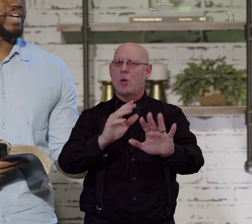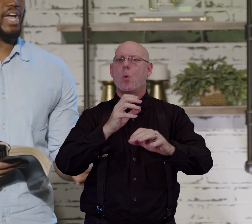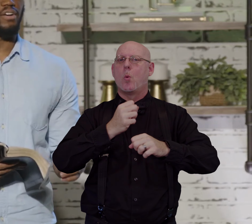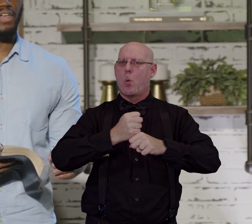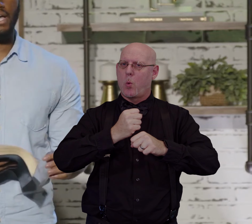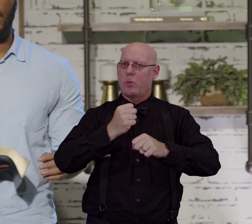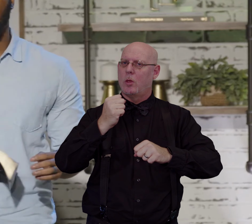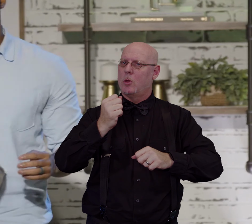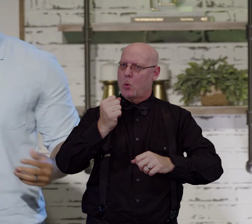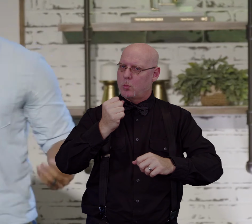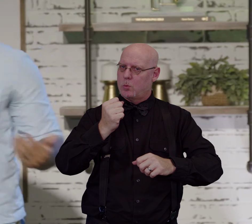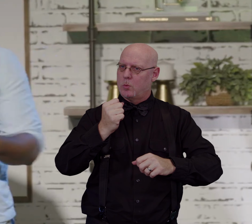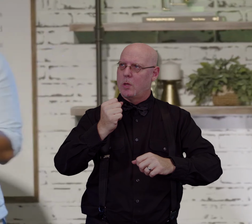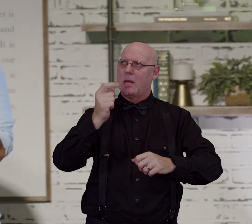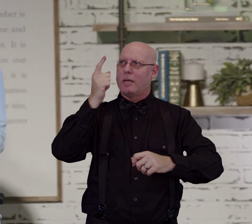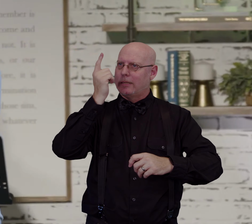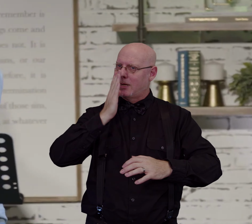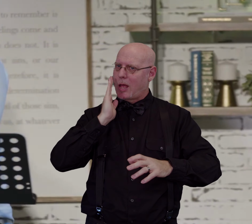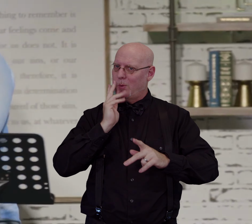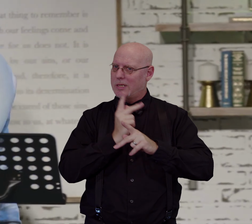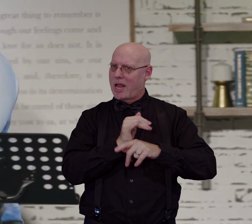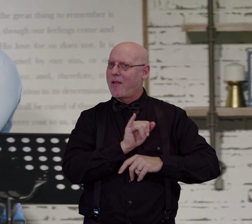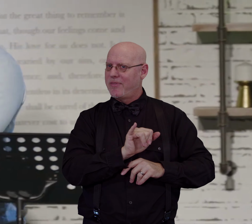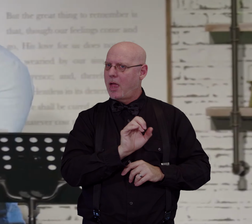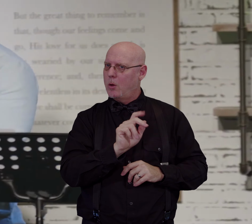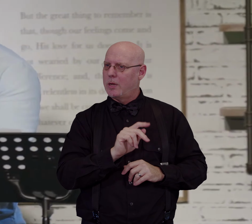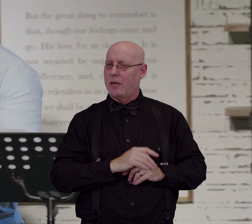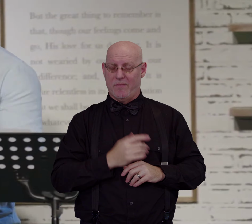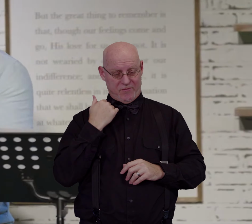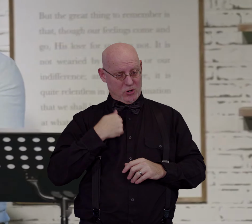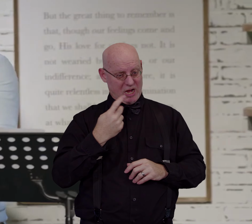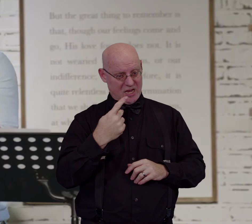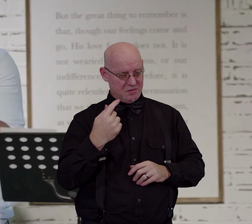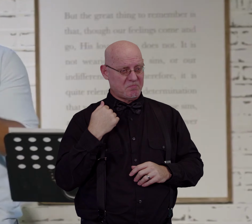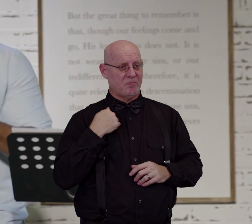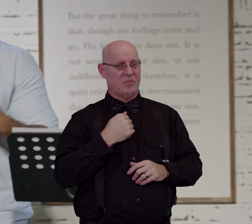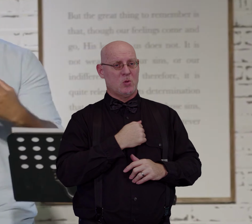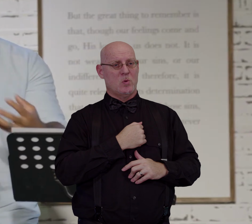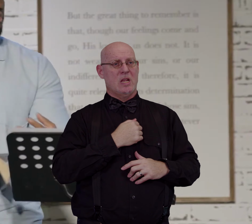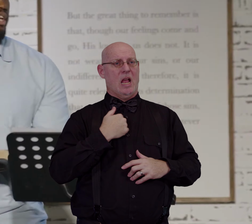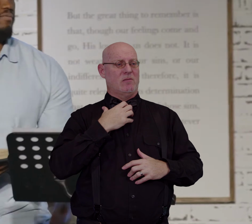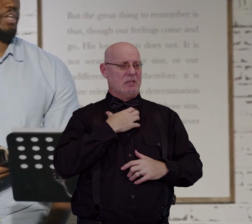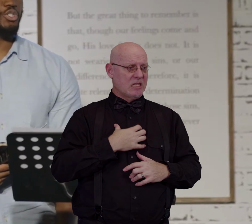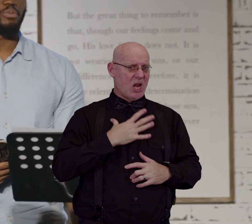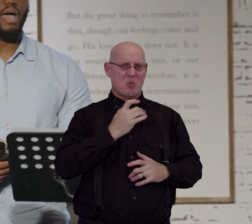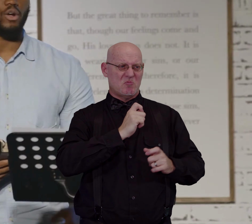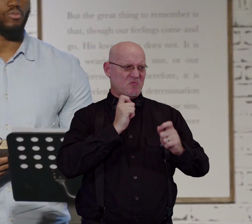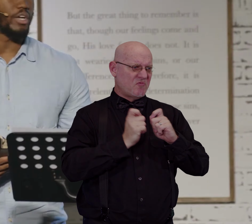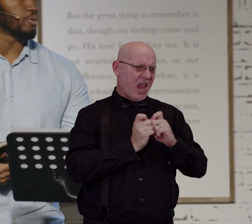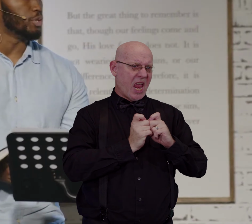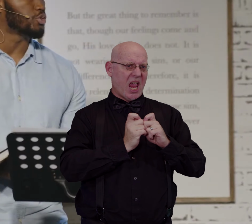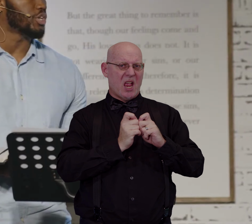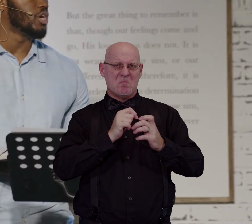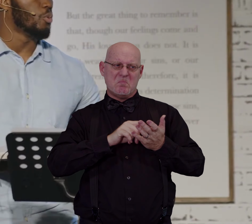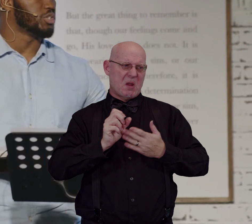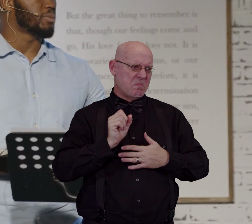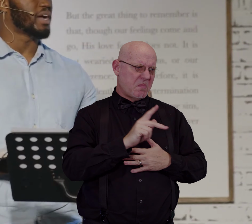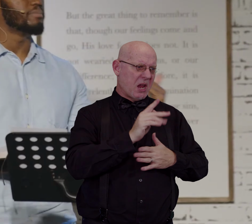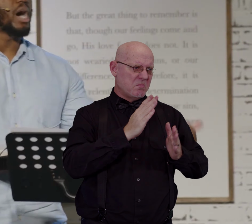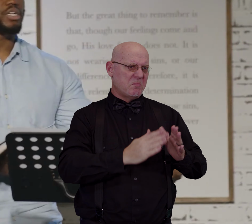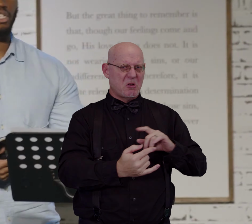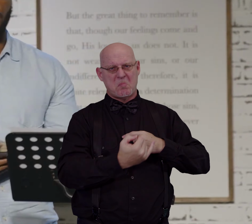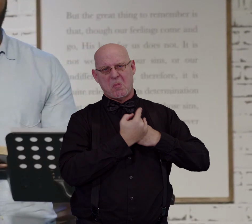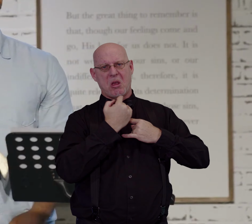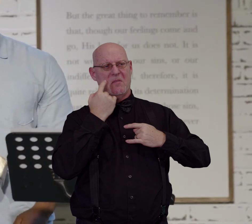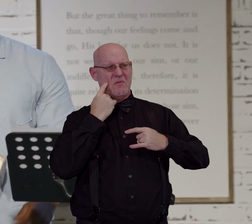will take care of that. And so for us, in like manner, as we have desires to get vengeance back or retribution when